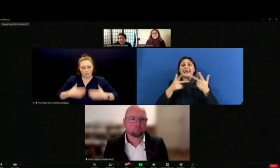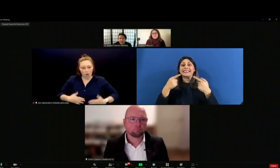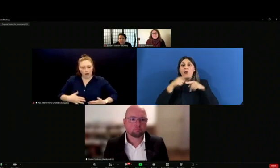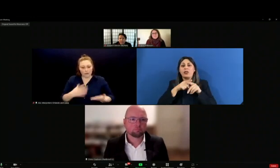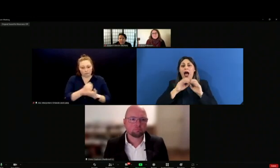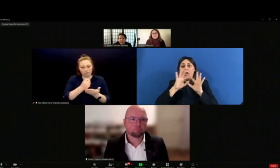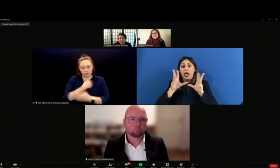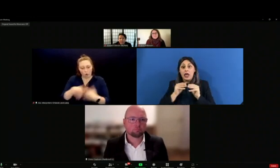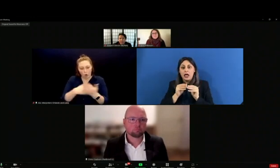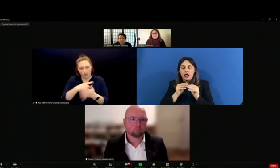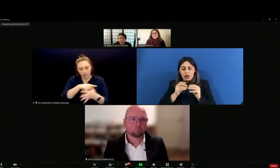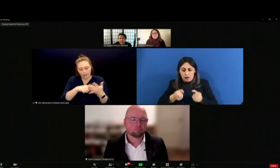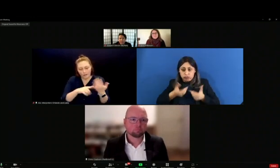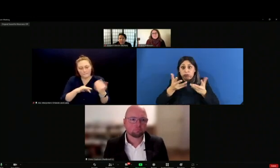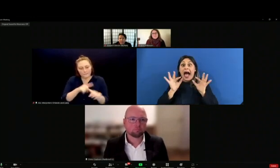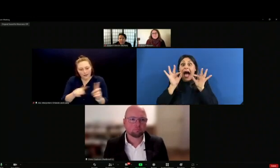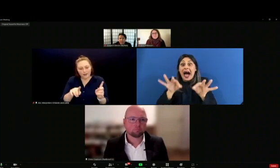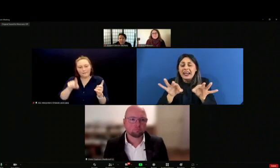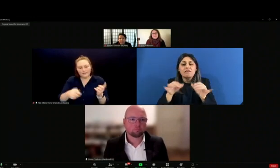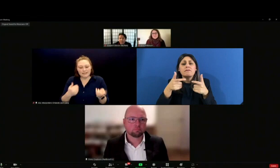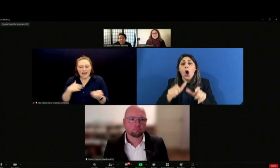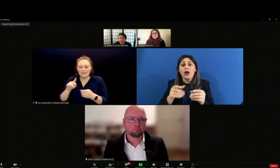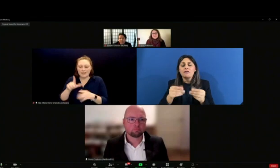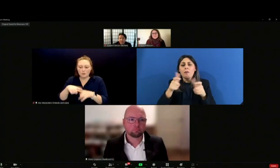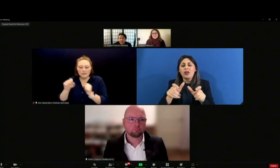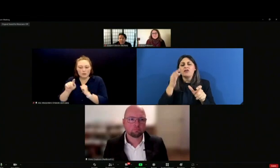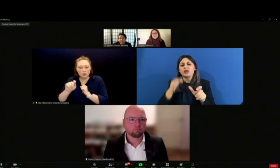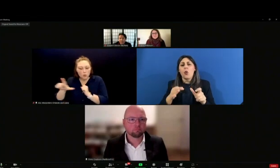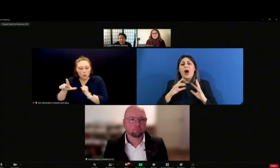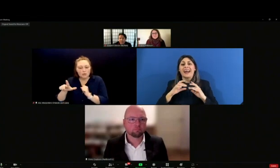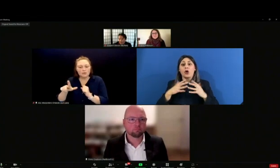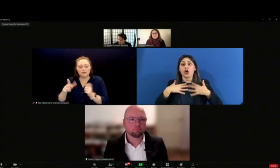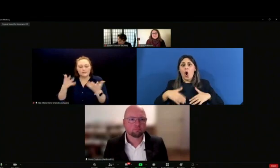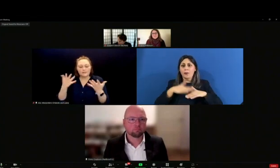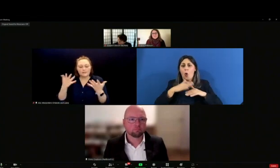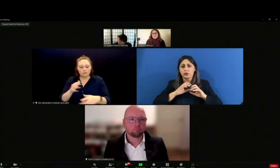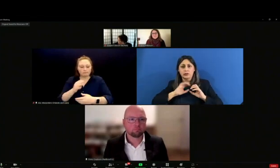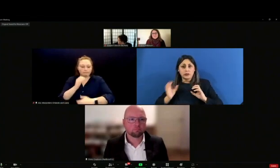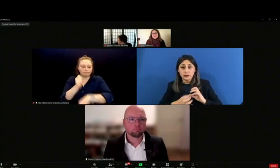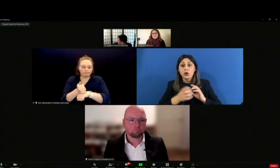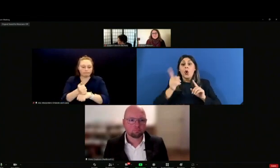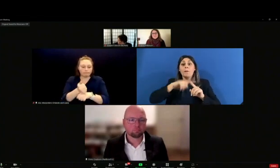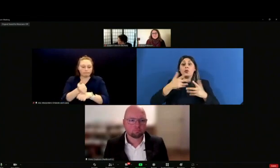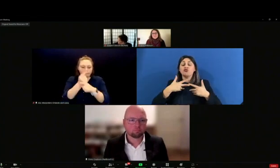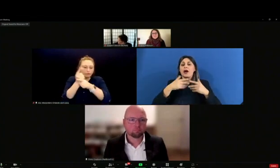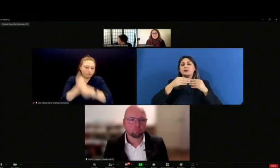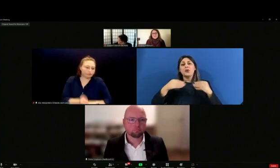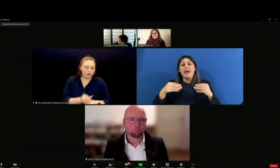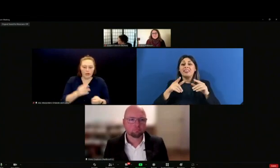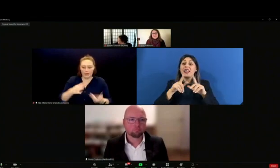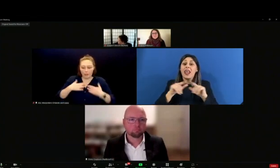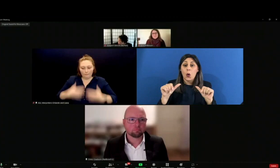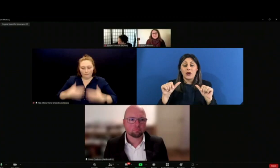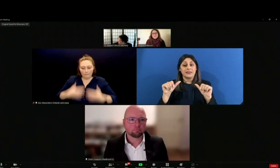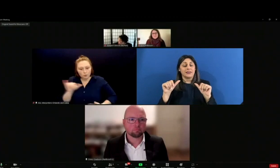linguistic tools, with conventionalized tools, and also with the conventionalized use of the body, that the body is not a